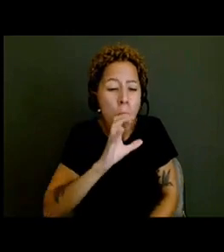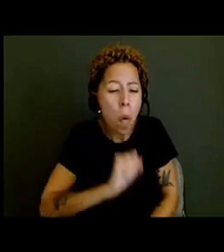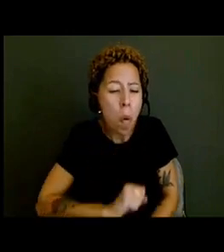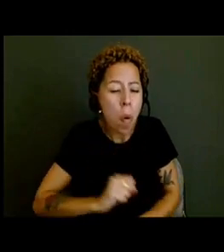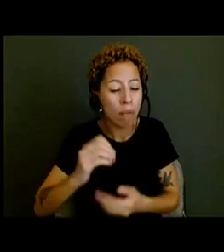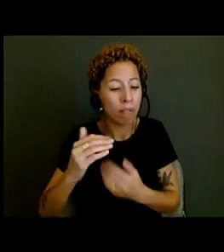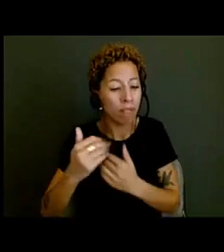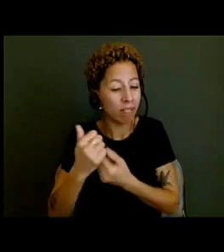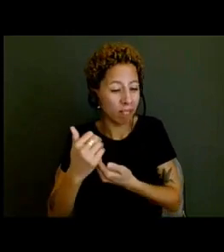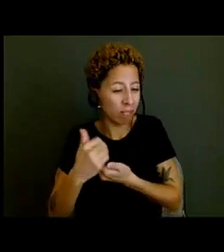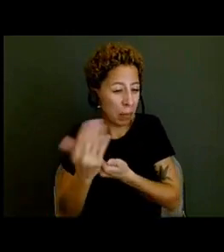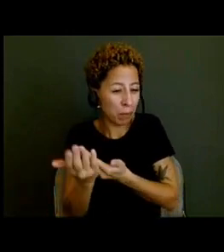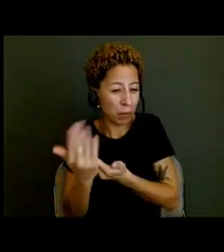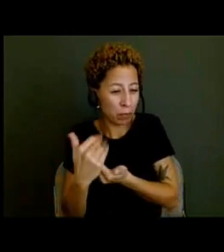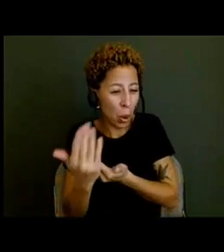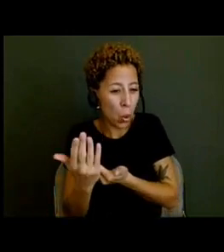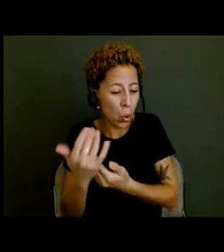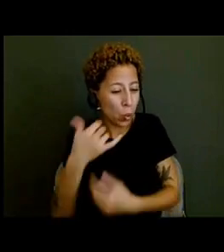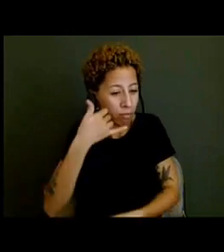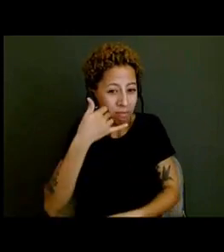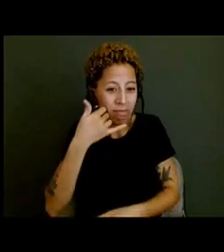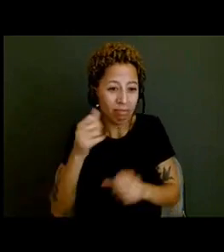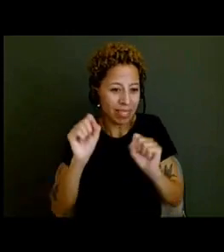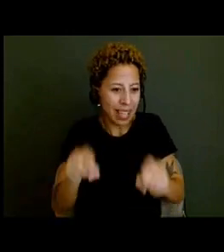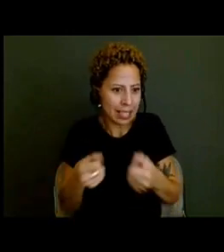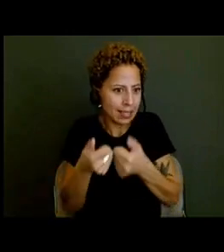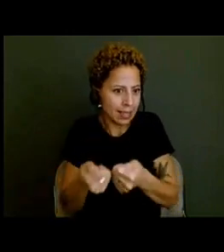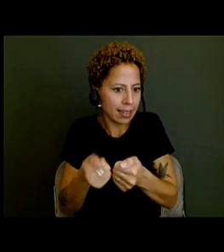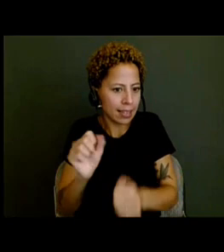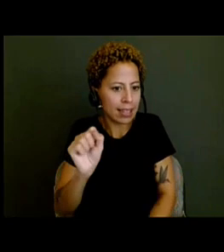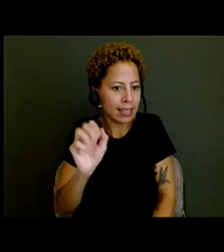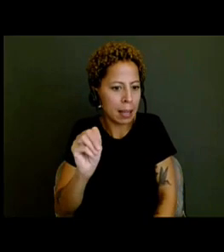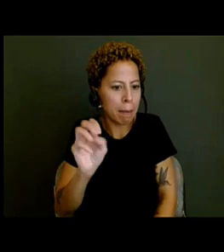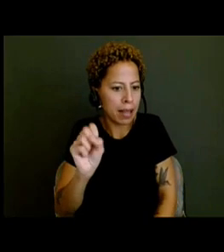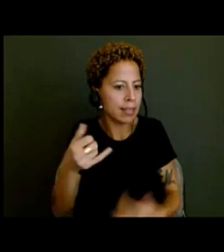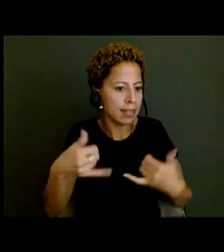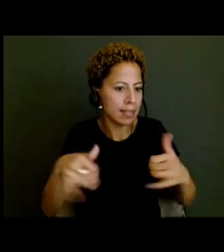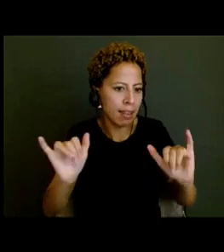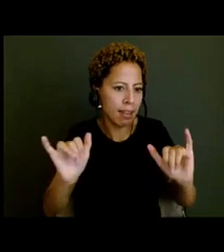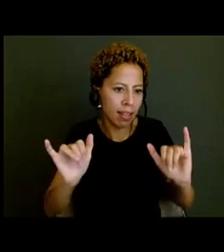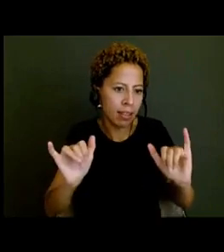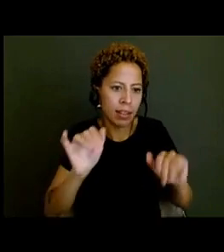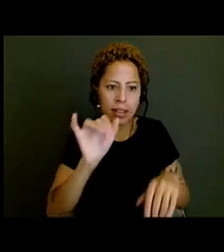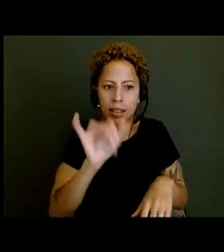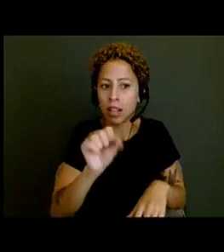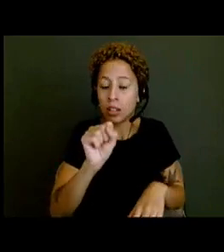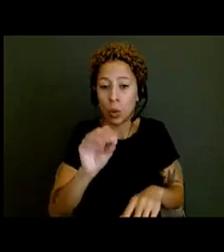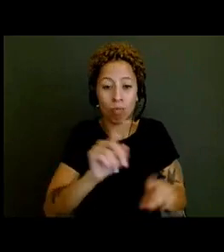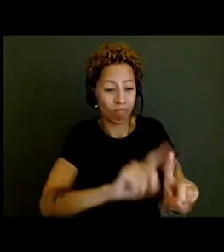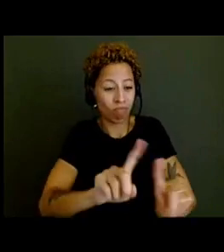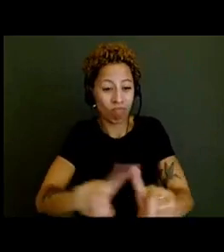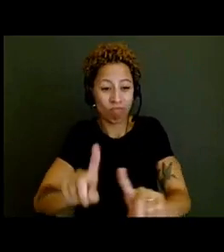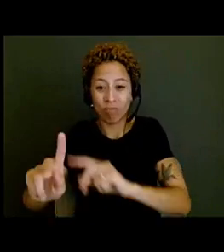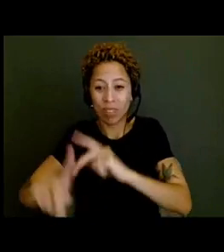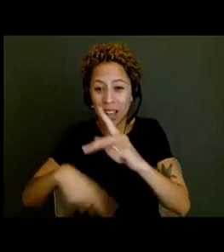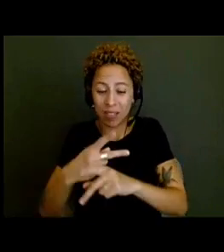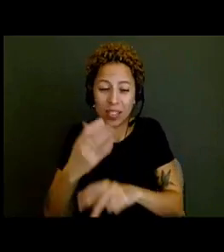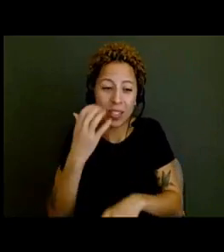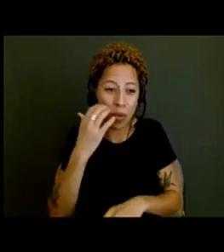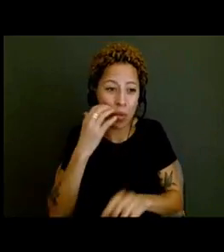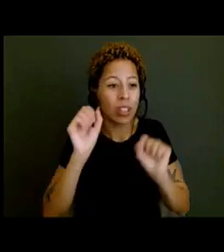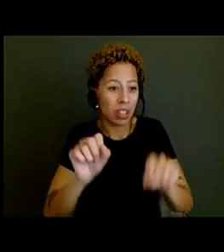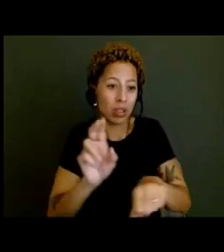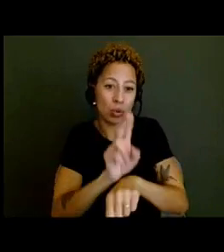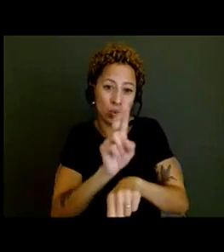do actually have the texting capacity as well. So it's amazing how many mobile devices can be reached through that specific